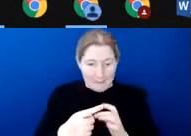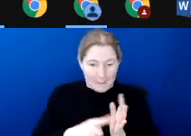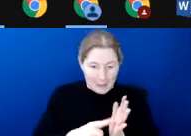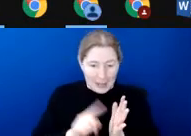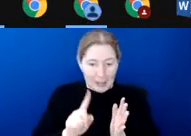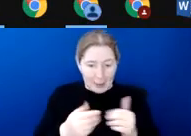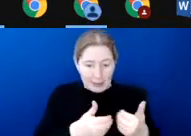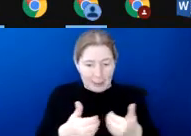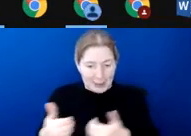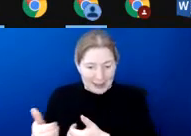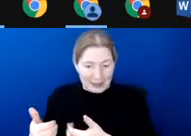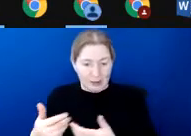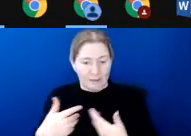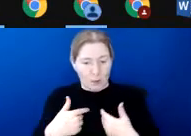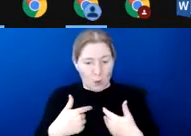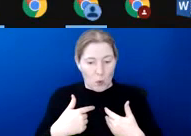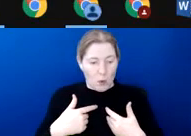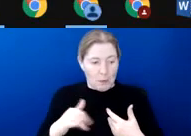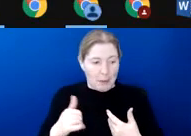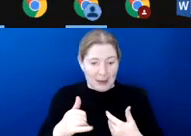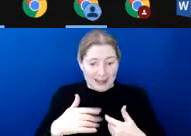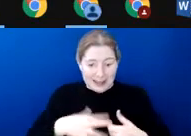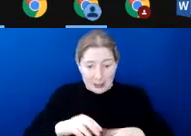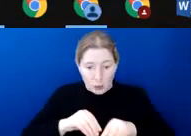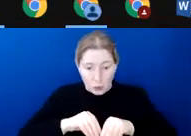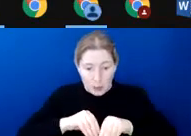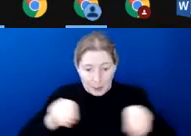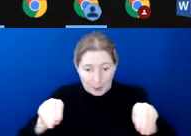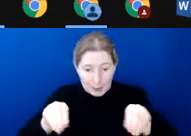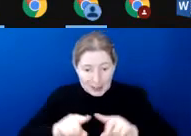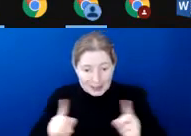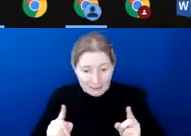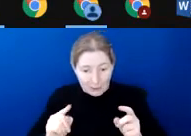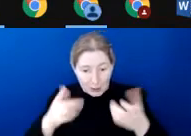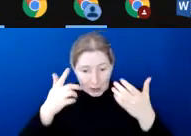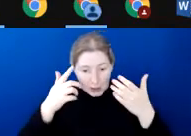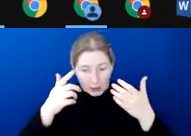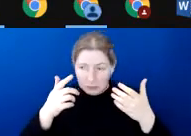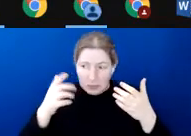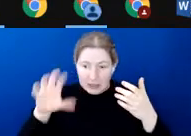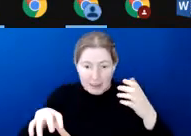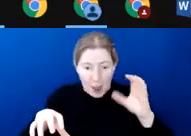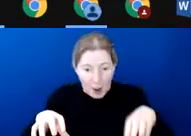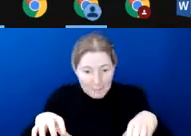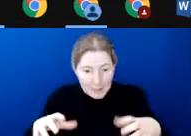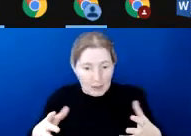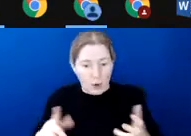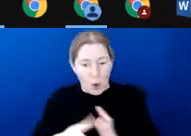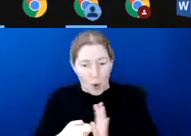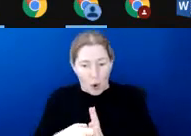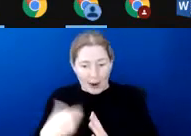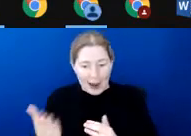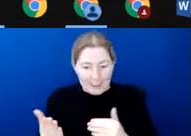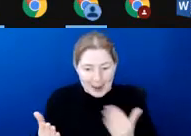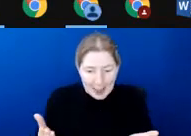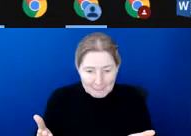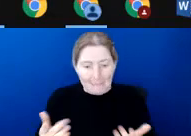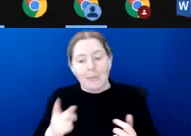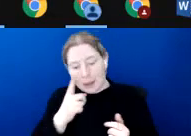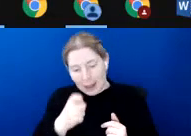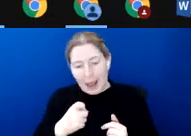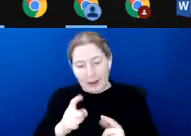like department or project or whatever they need. So in this scenario, I'll